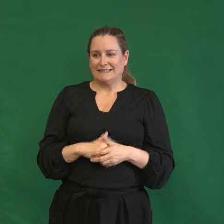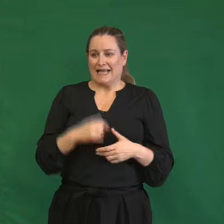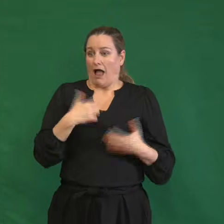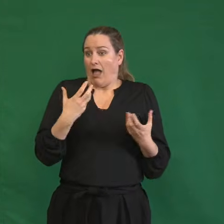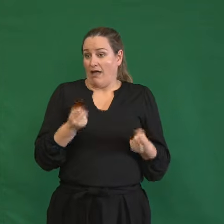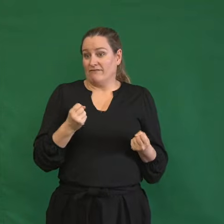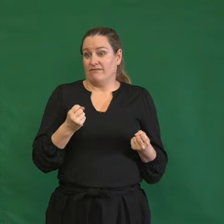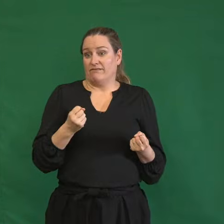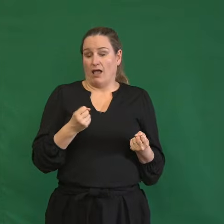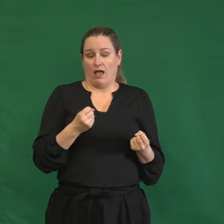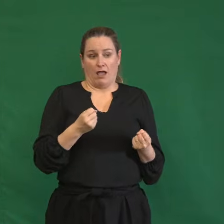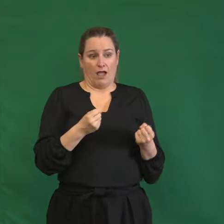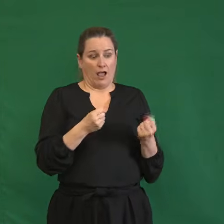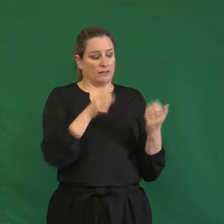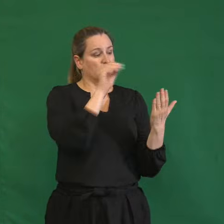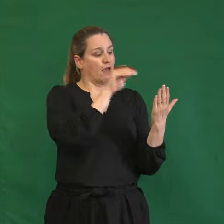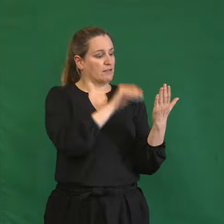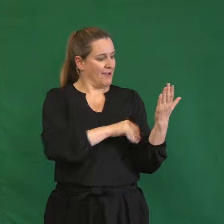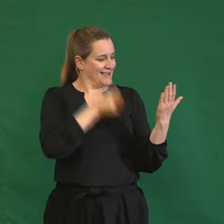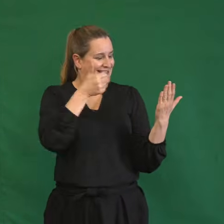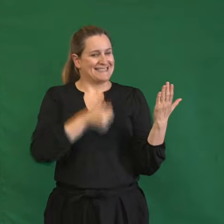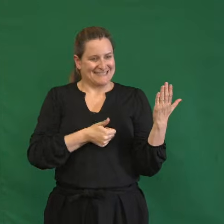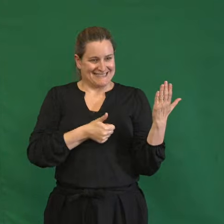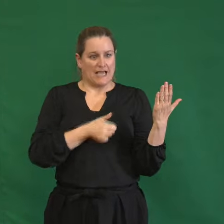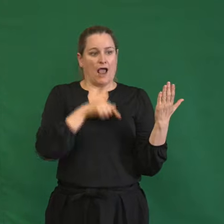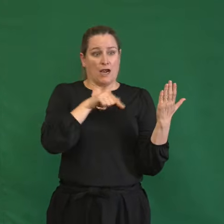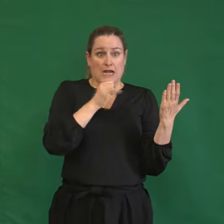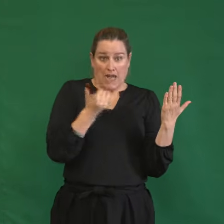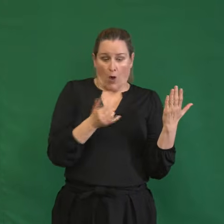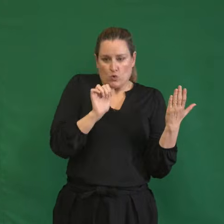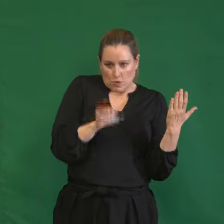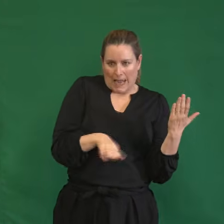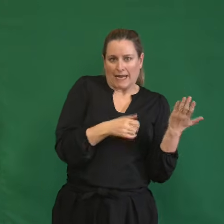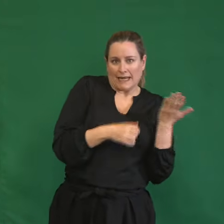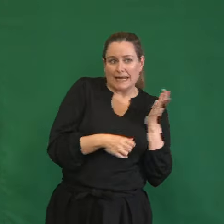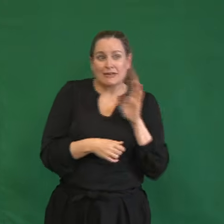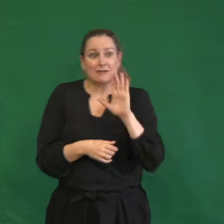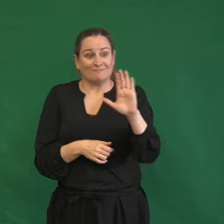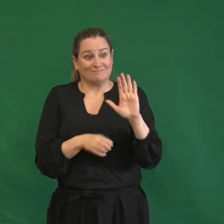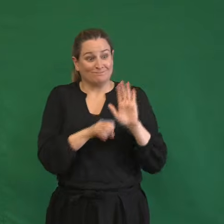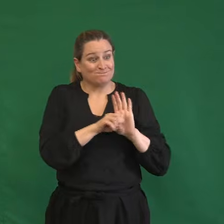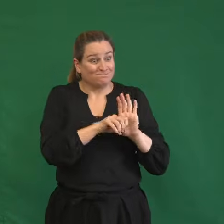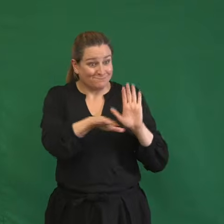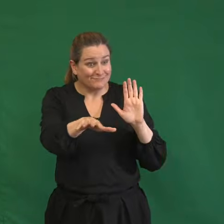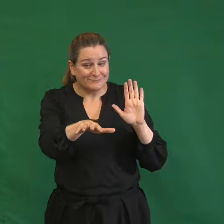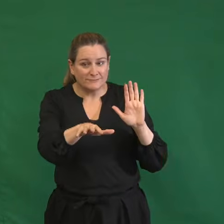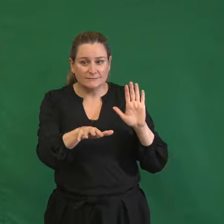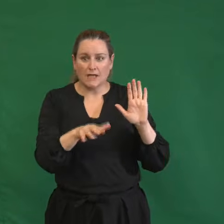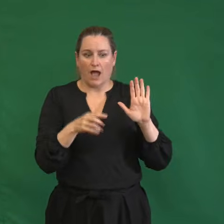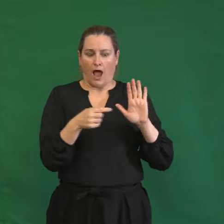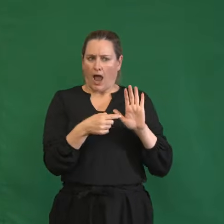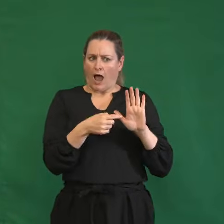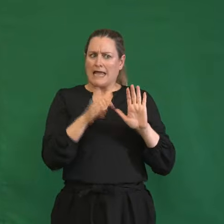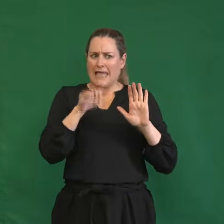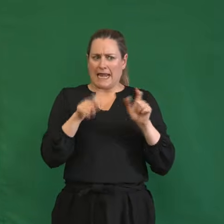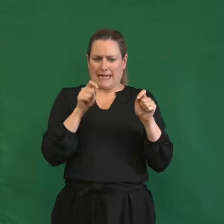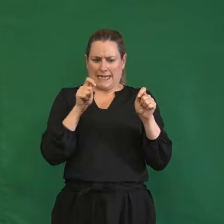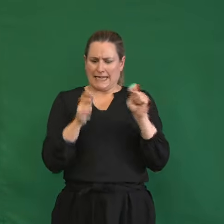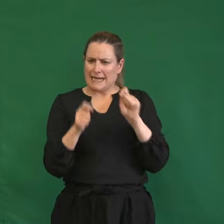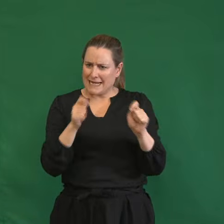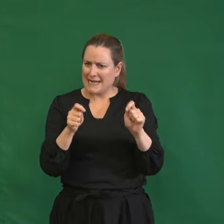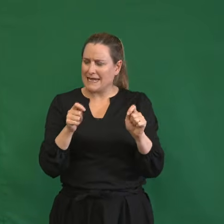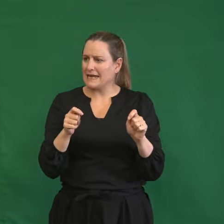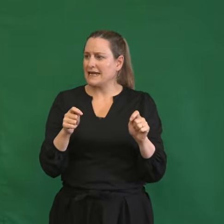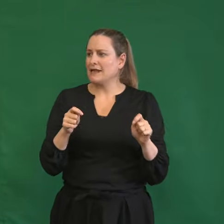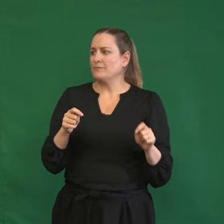data in a more accessible, interoperable format, you can do new things with it. Again, using the example of what